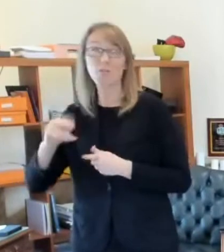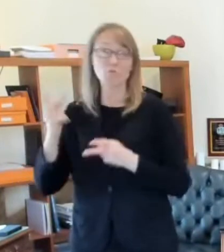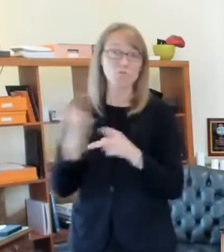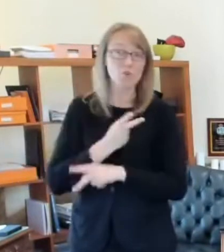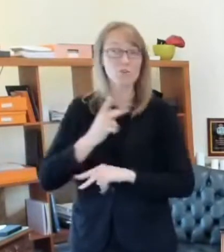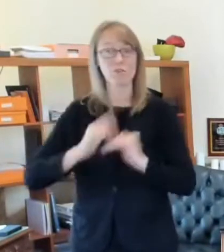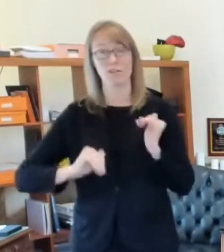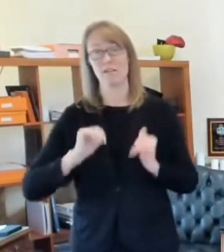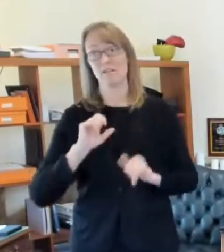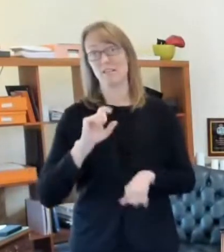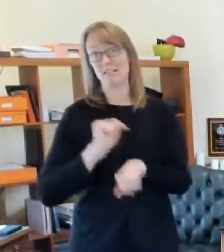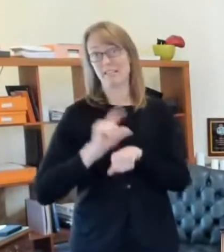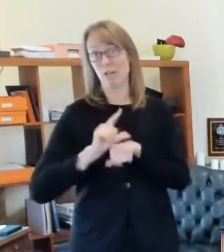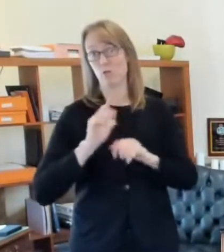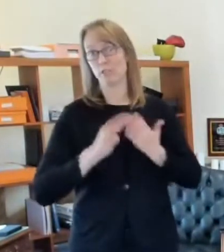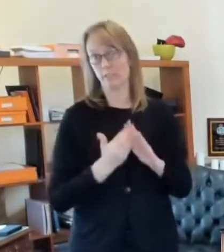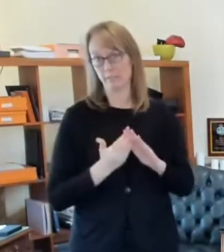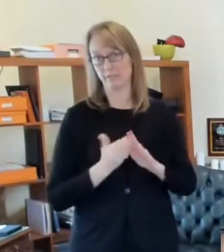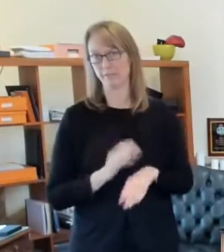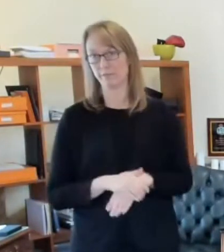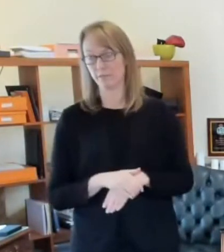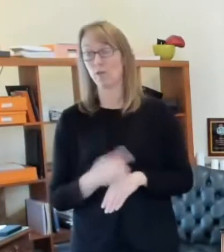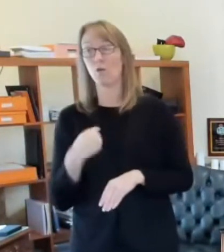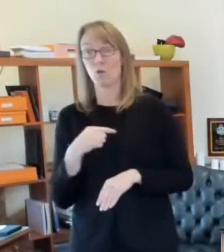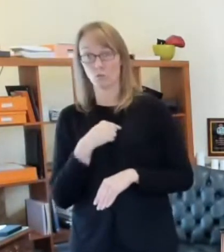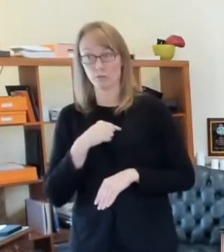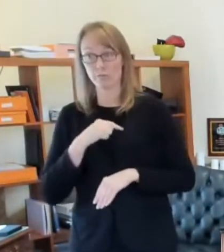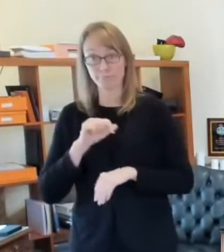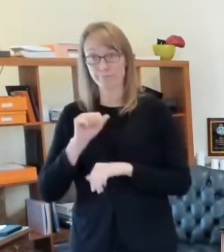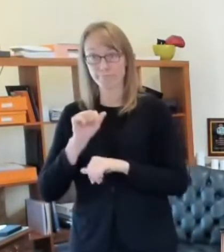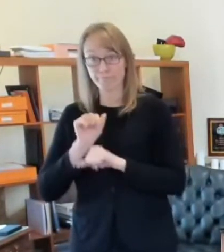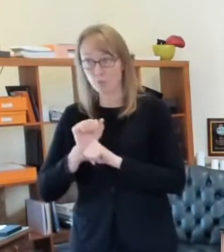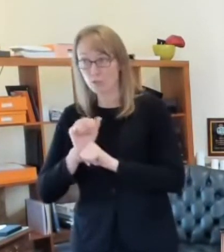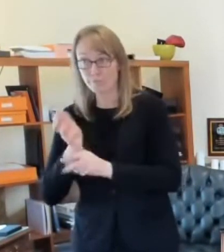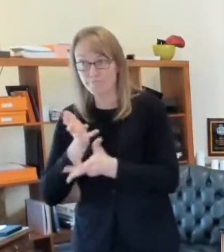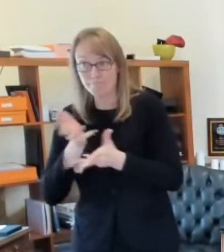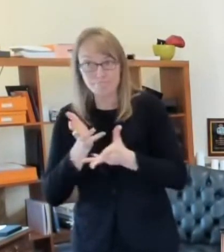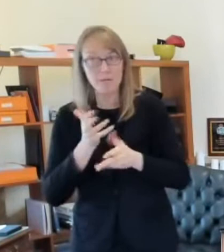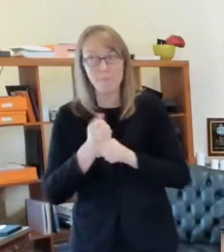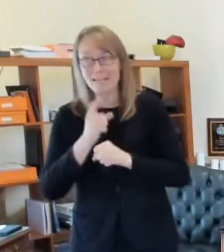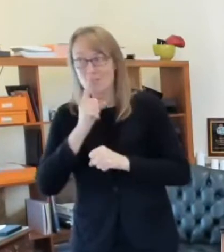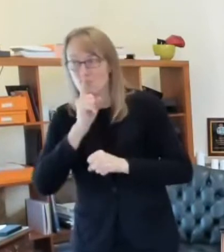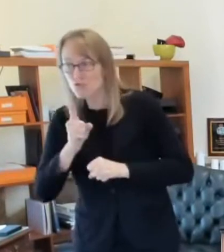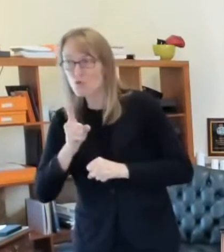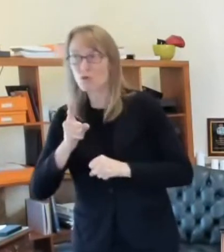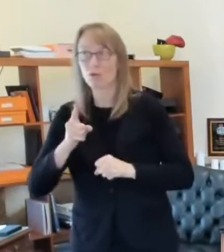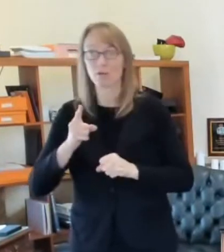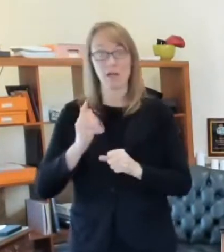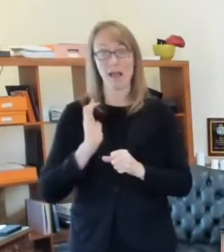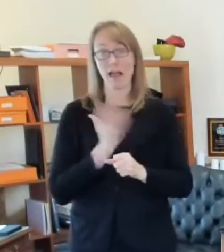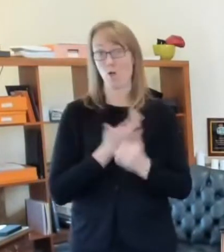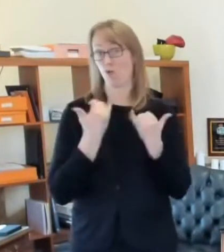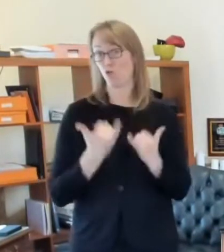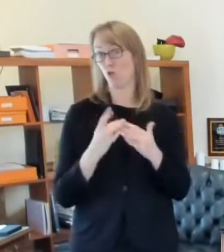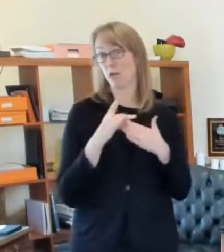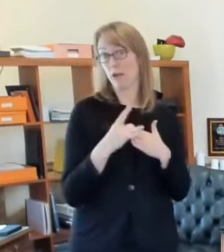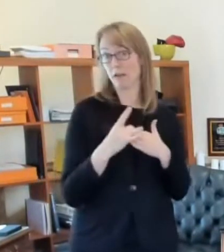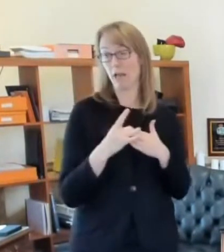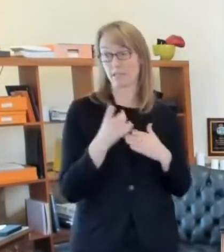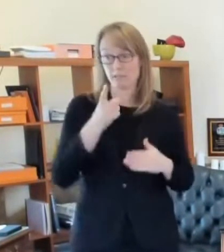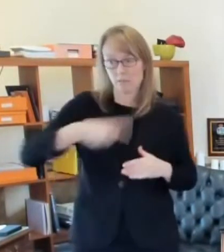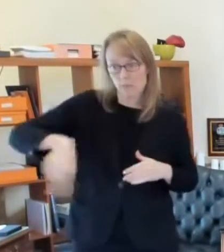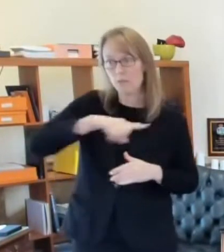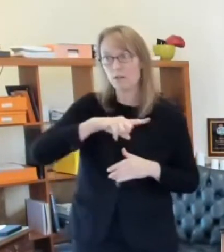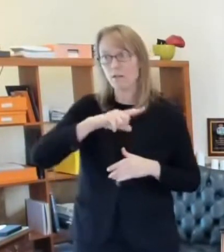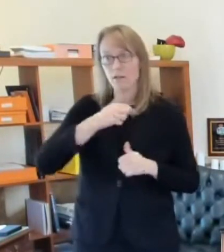we're really working hard to get compliance with the restrictions that we have in place right now. And